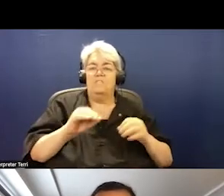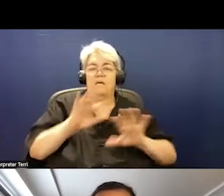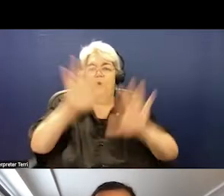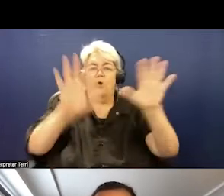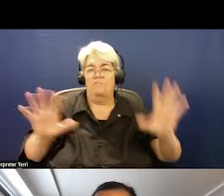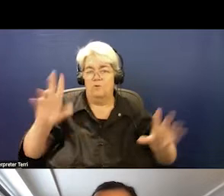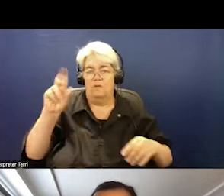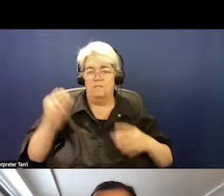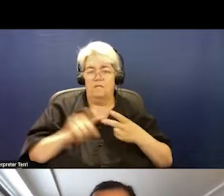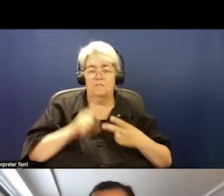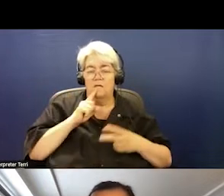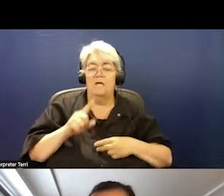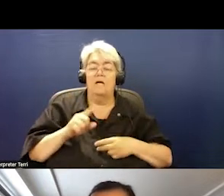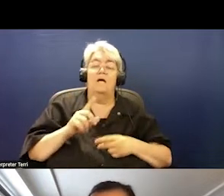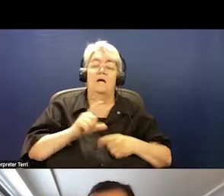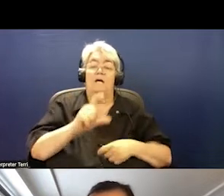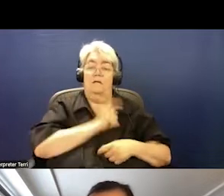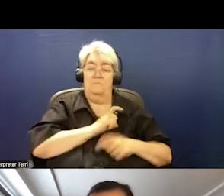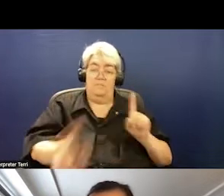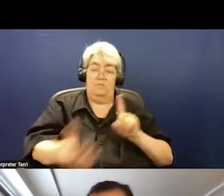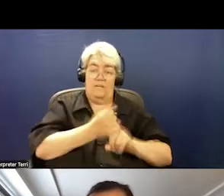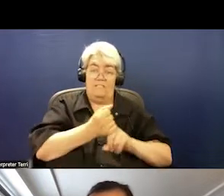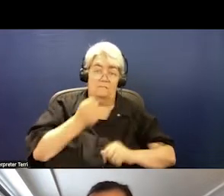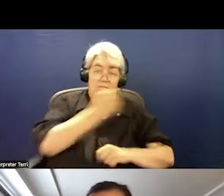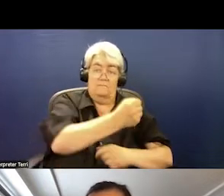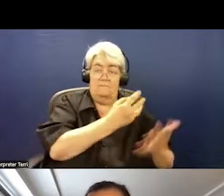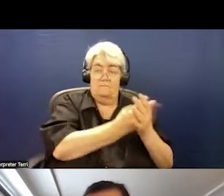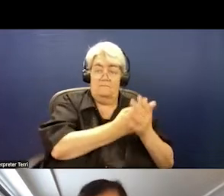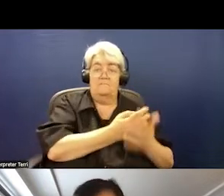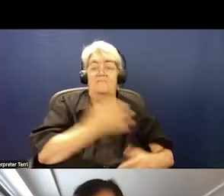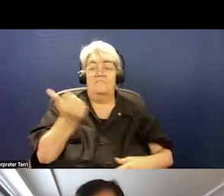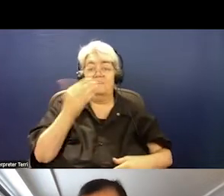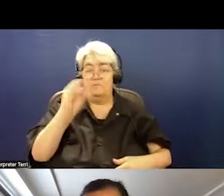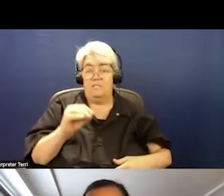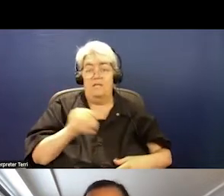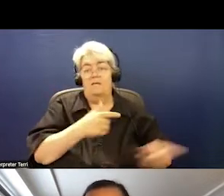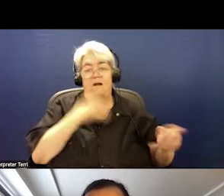15% of arrests and incarceration are of people experiencing homelessness, so very